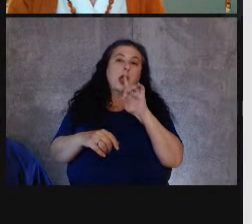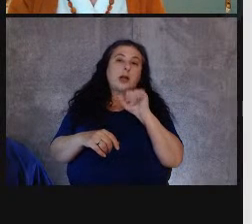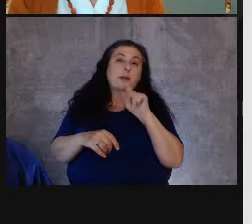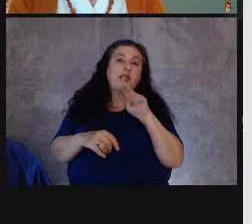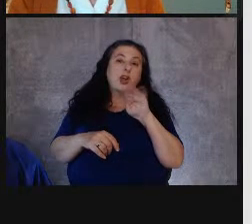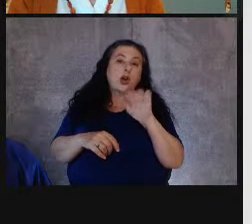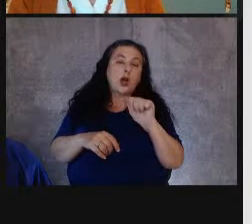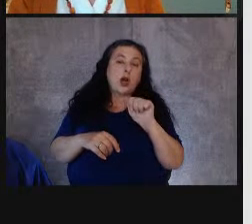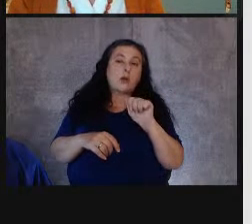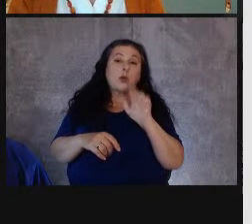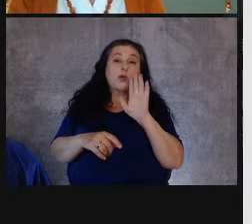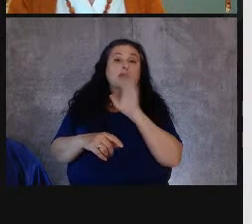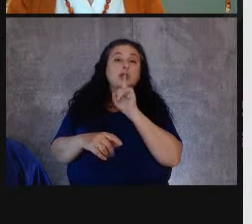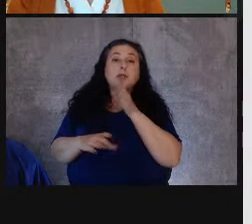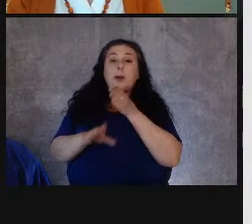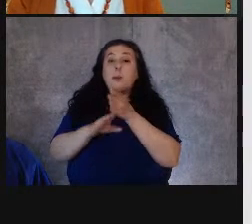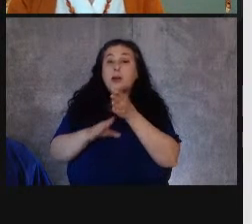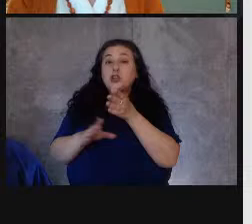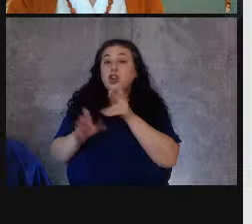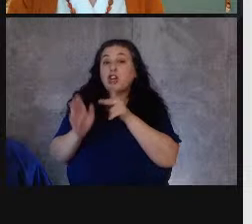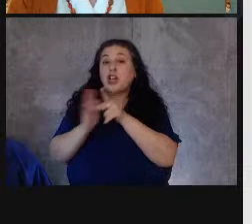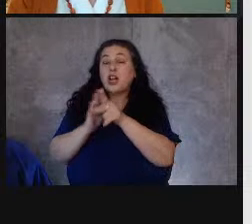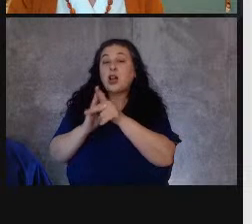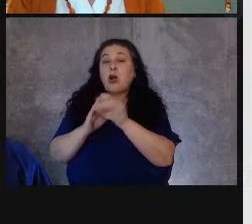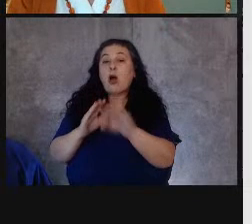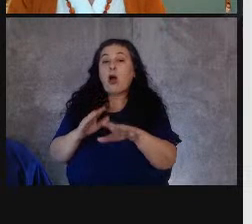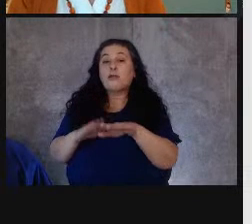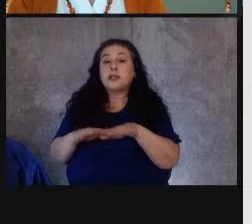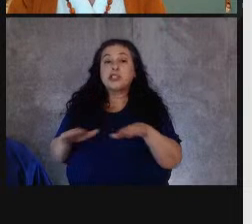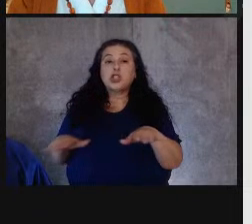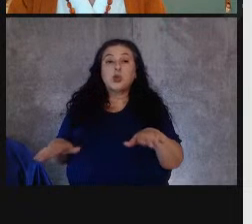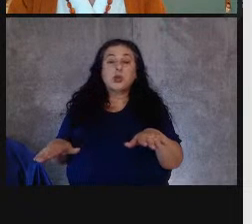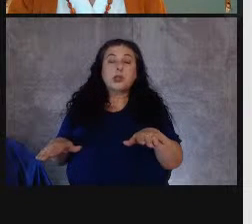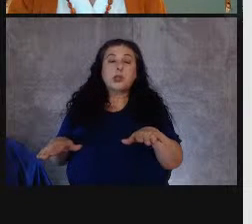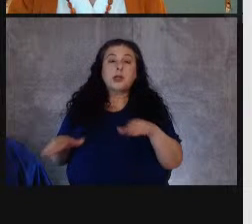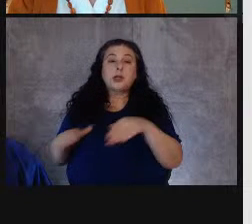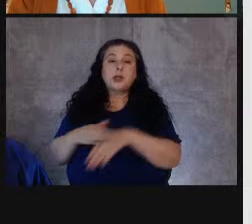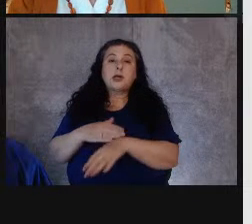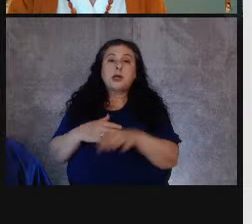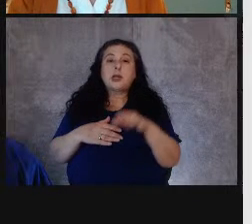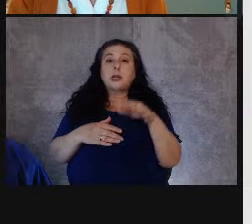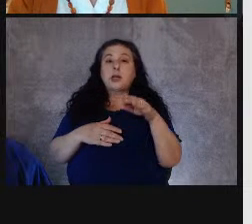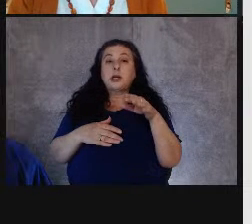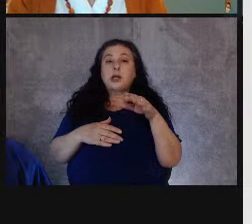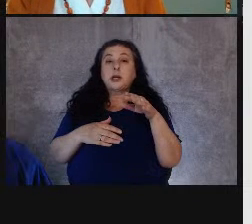a major killer of children in the